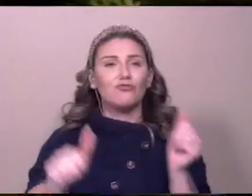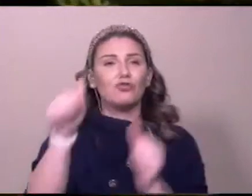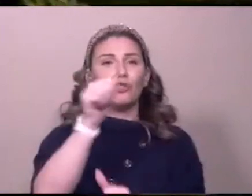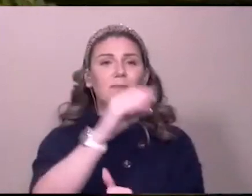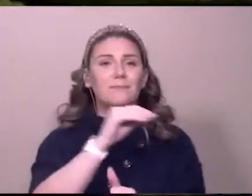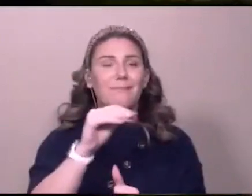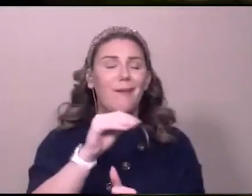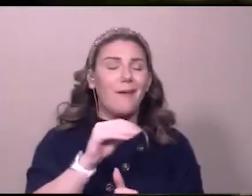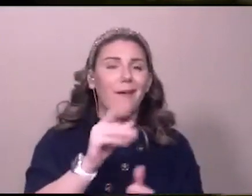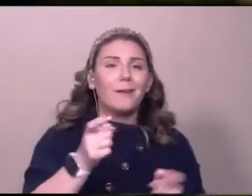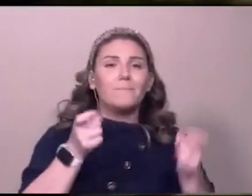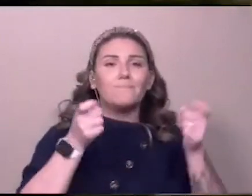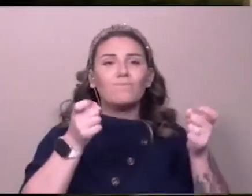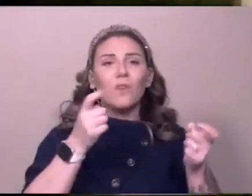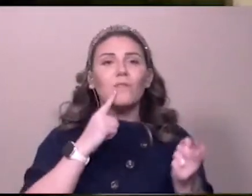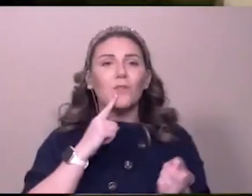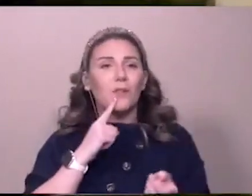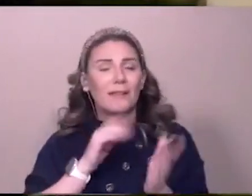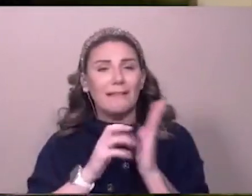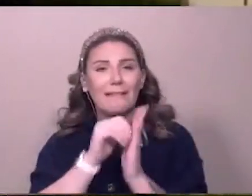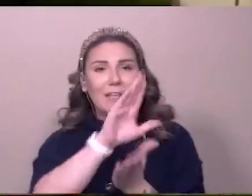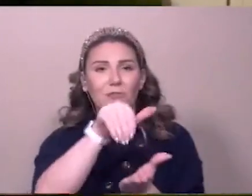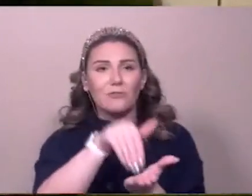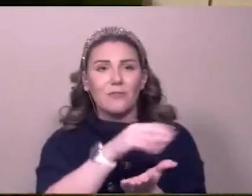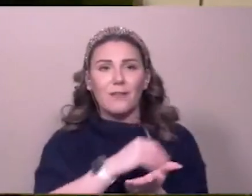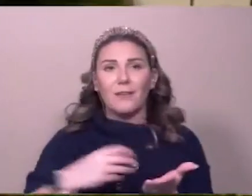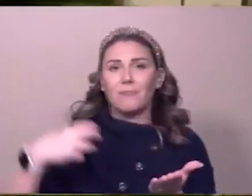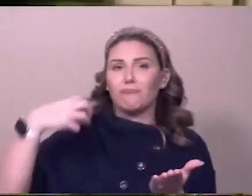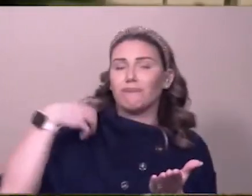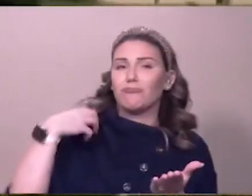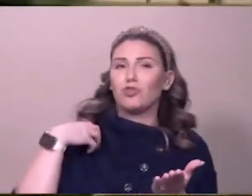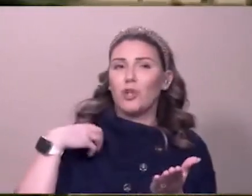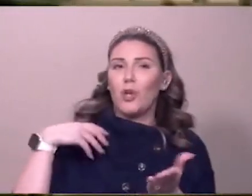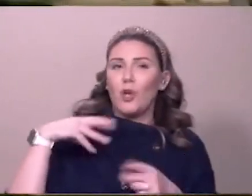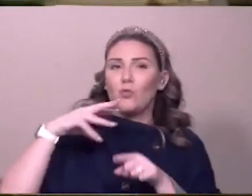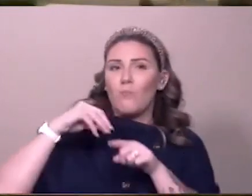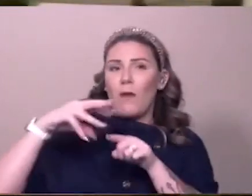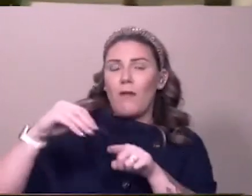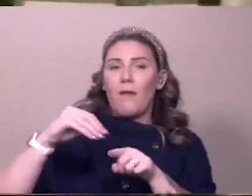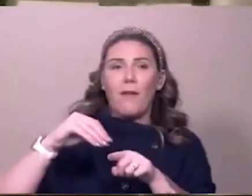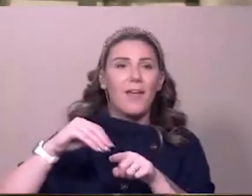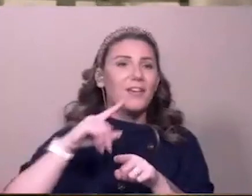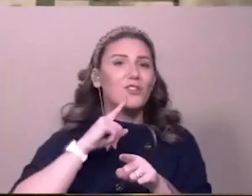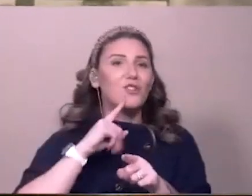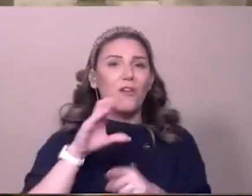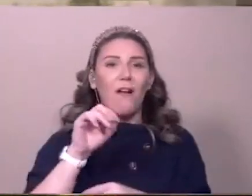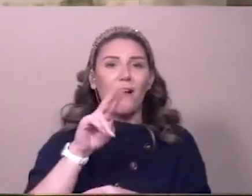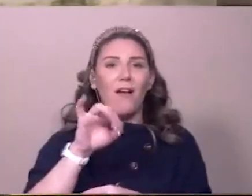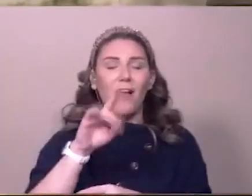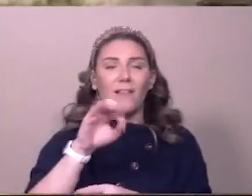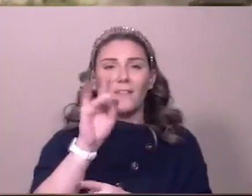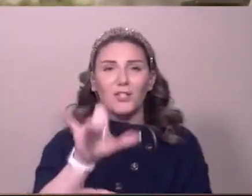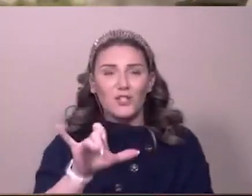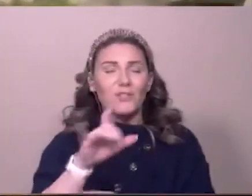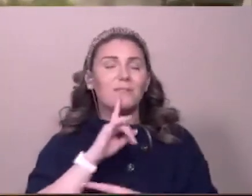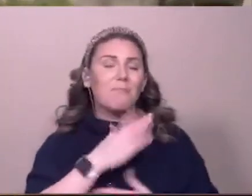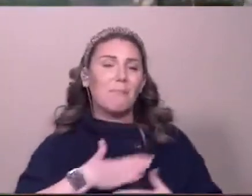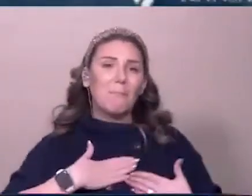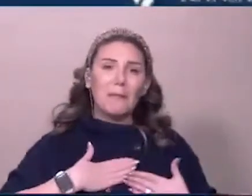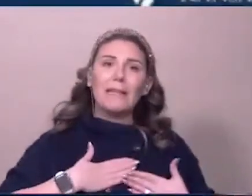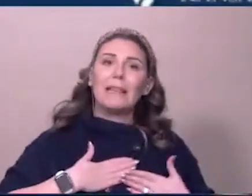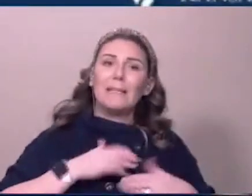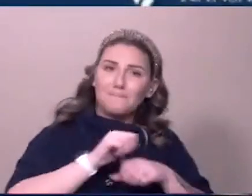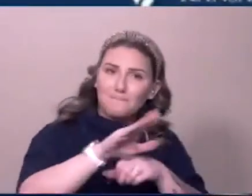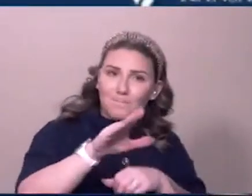Jensen, is going to join us. And also Chair of Radiation Oncology, Dr. Ronald Chen, will be here. So please bring your questions, all